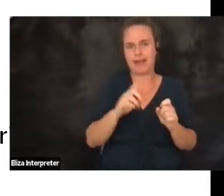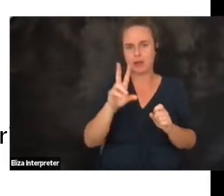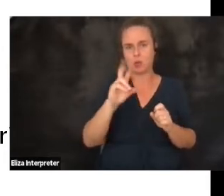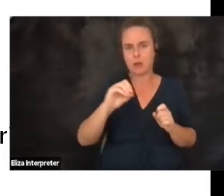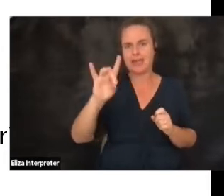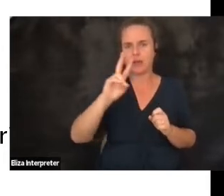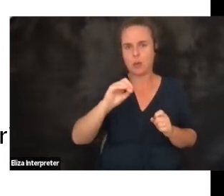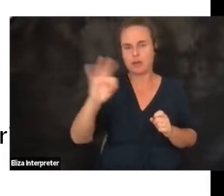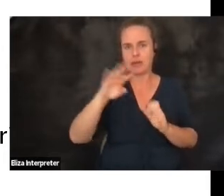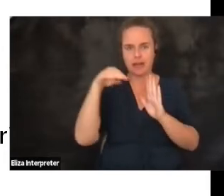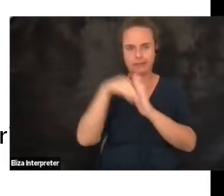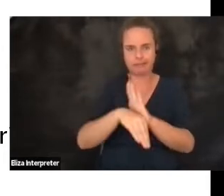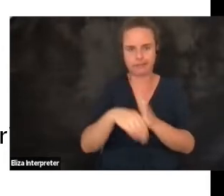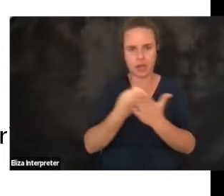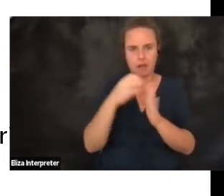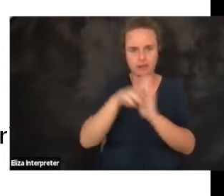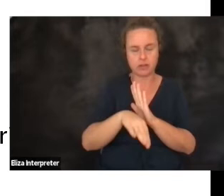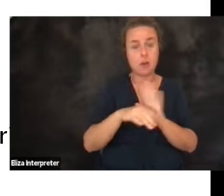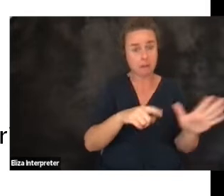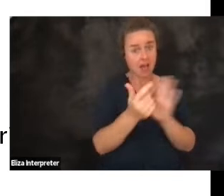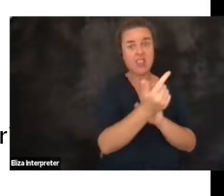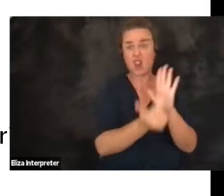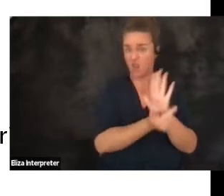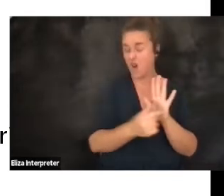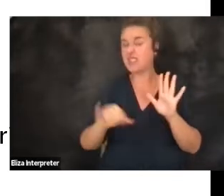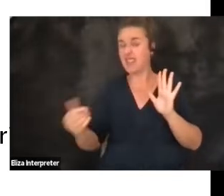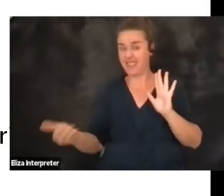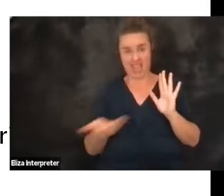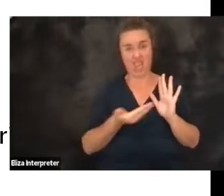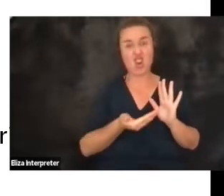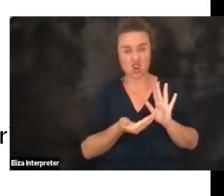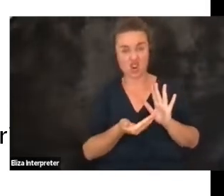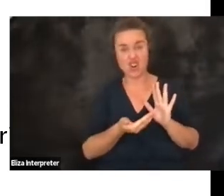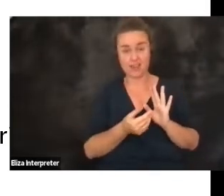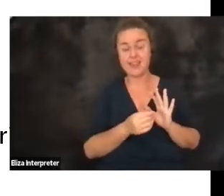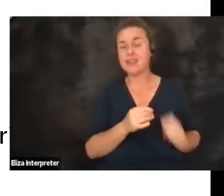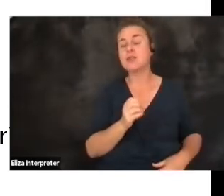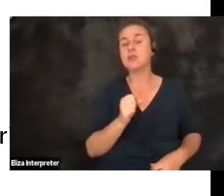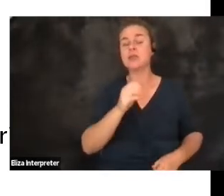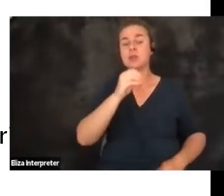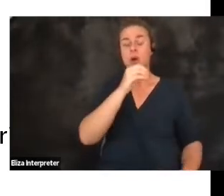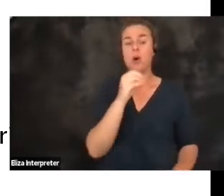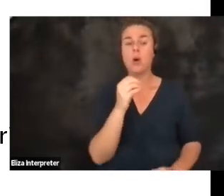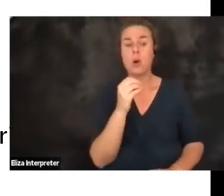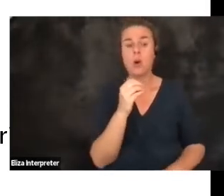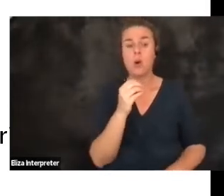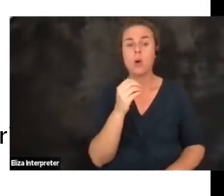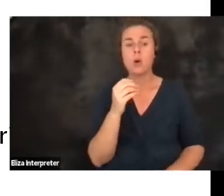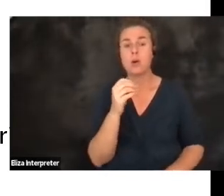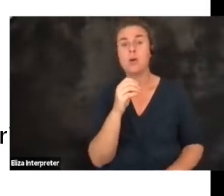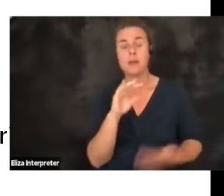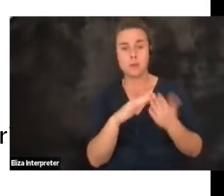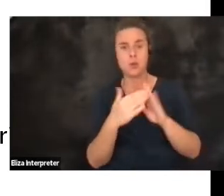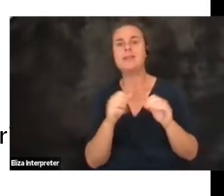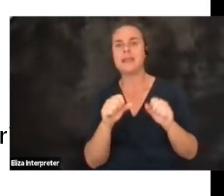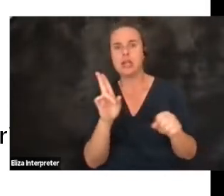cut, but the authority's still on the books, so communities can still use the authority that they have to